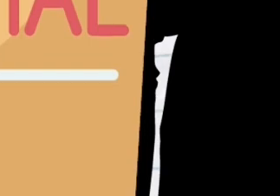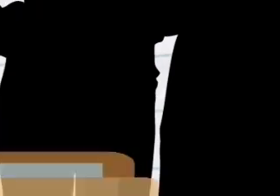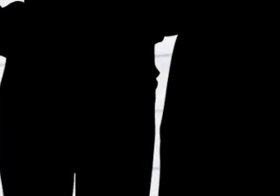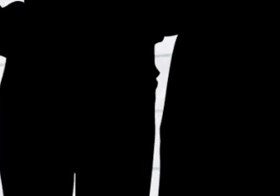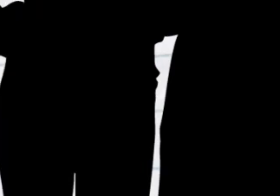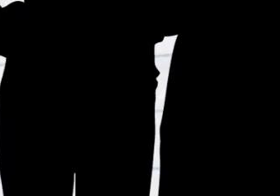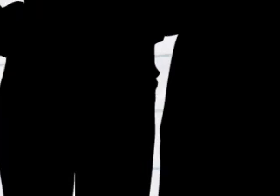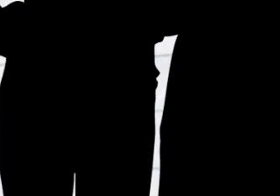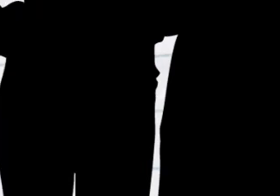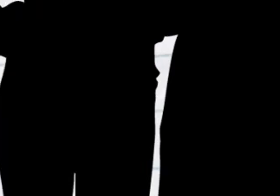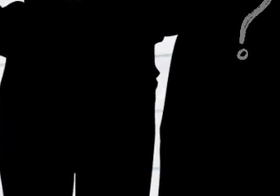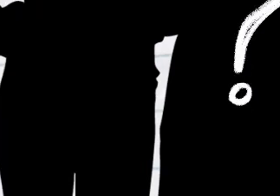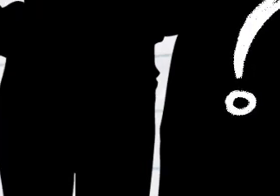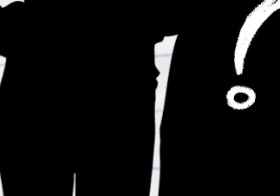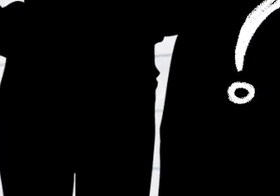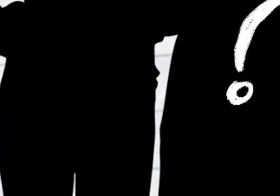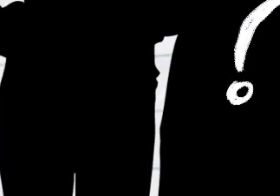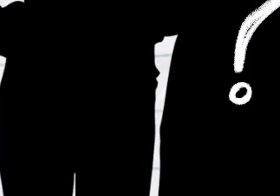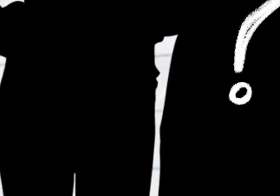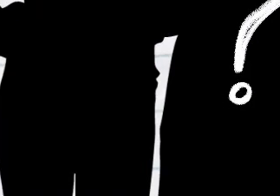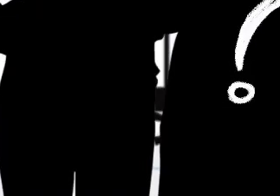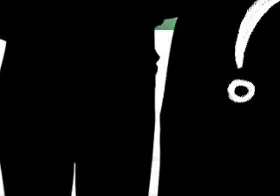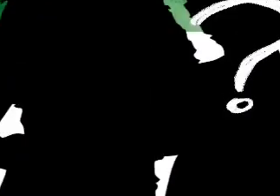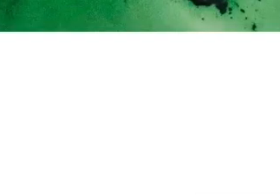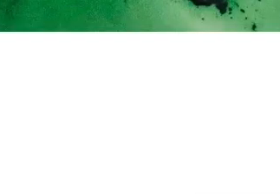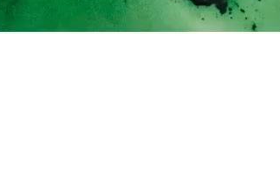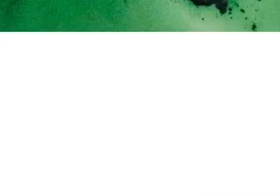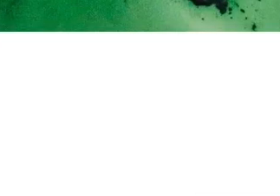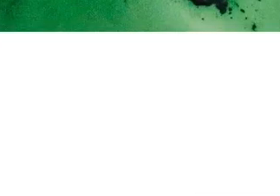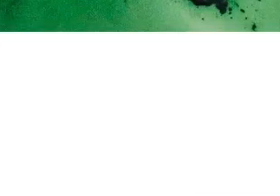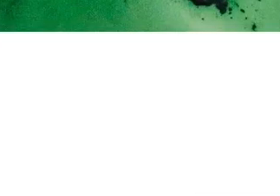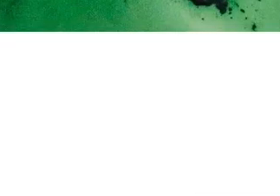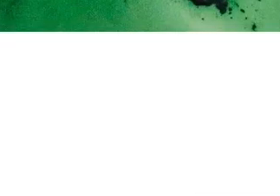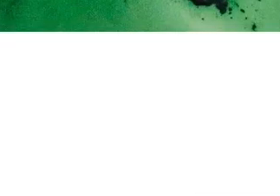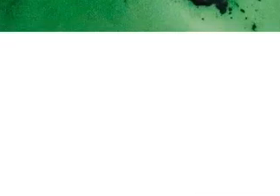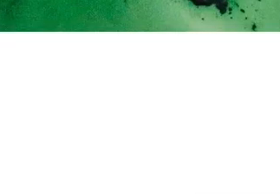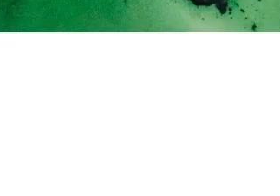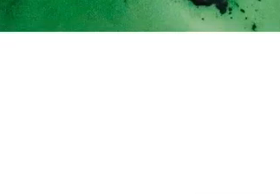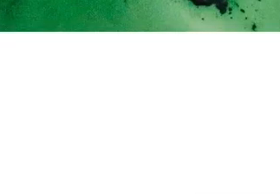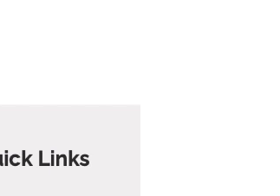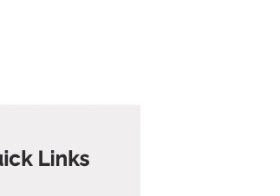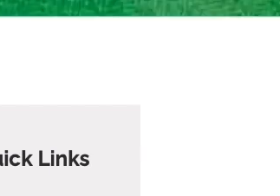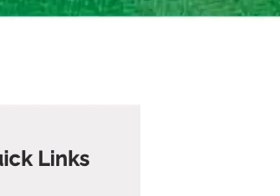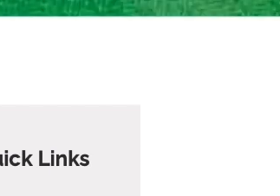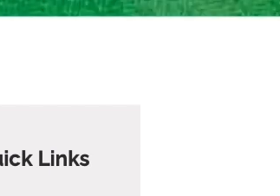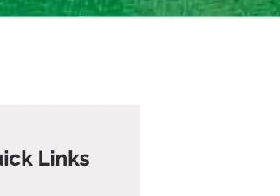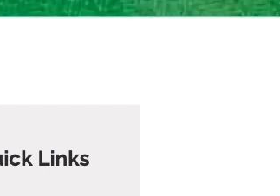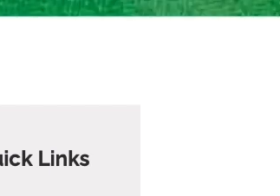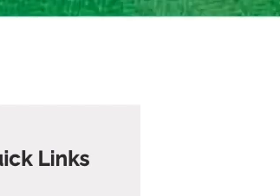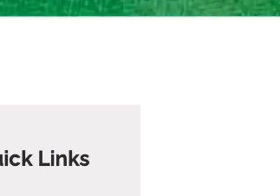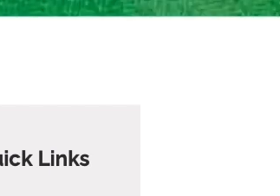Participants must have anonymity. You can use the Research Ethics tab to explore these pages further.